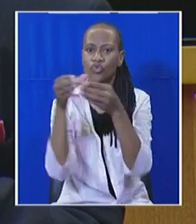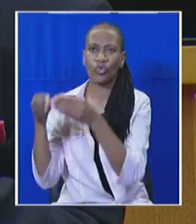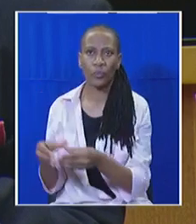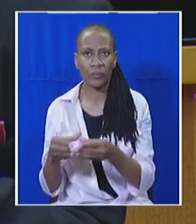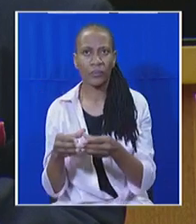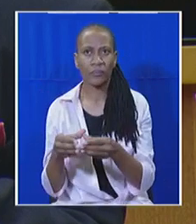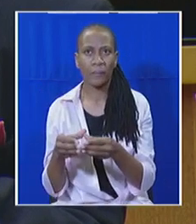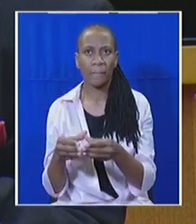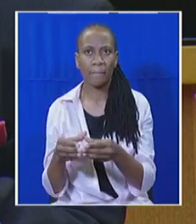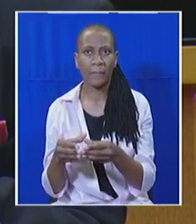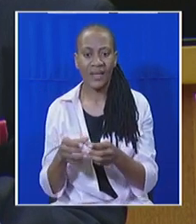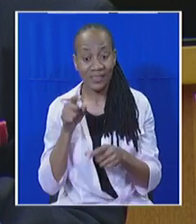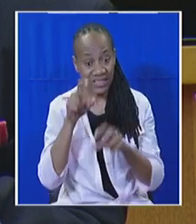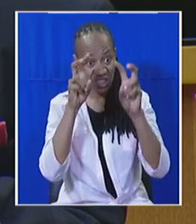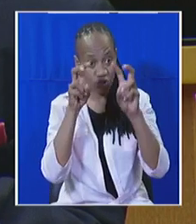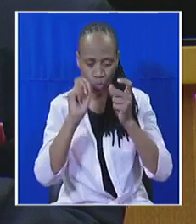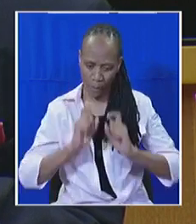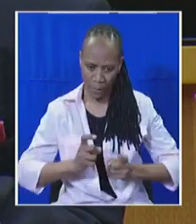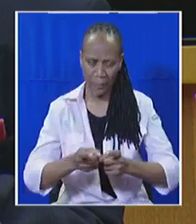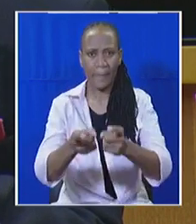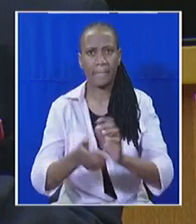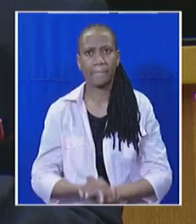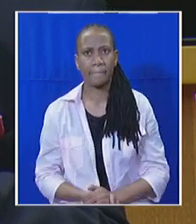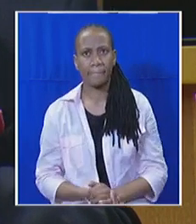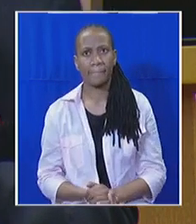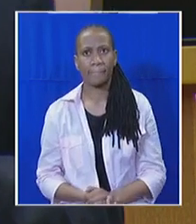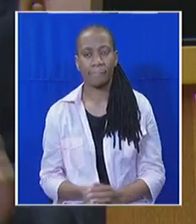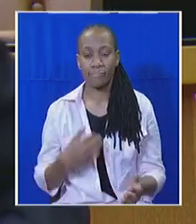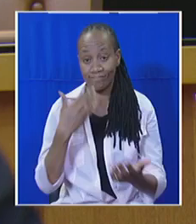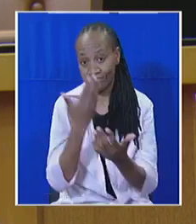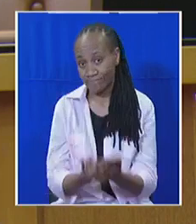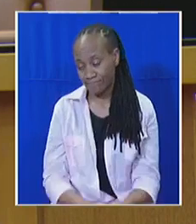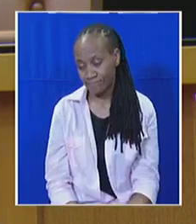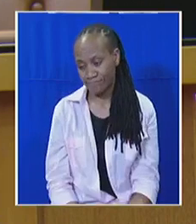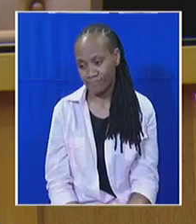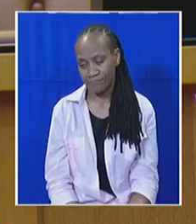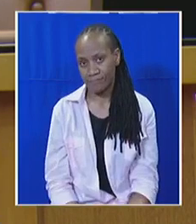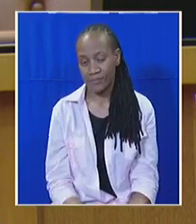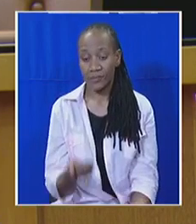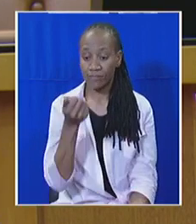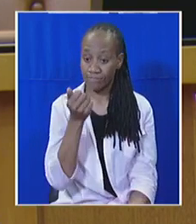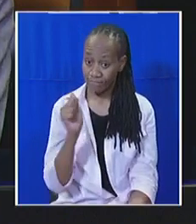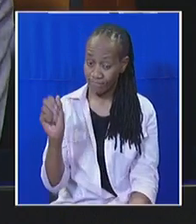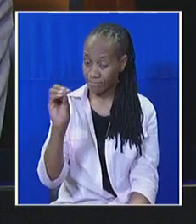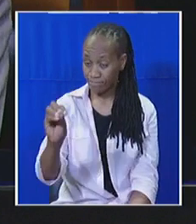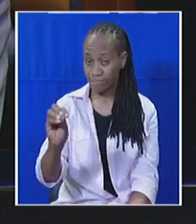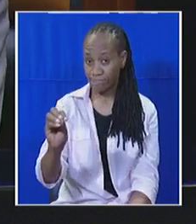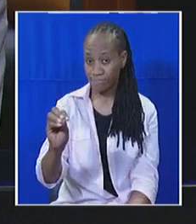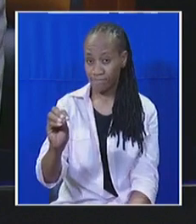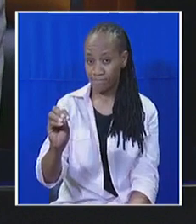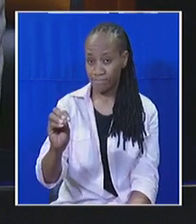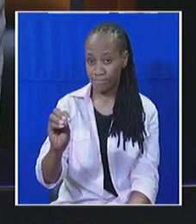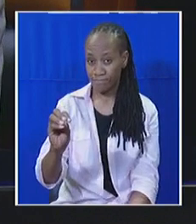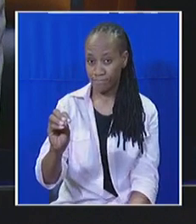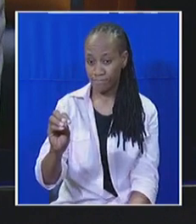of urgency it deserves. I so move. I now put the motion. Are there any objections?